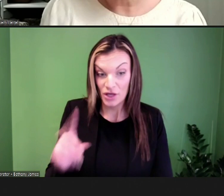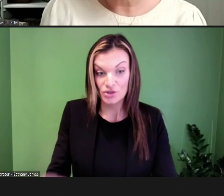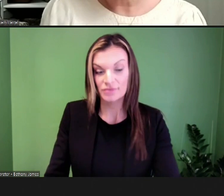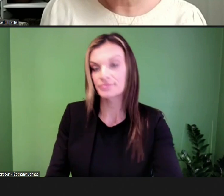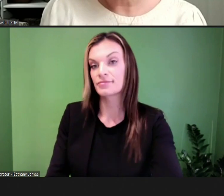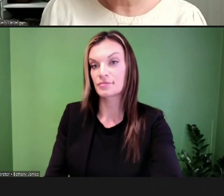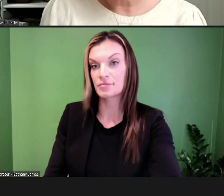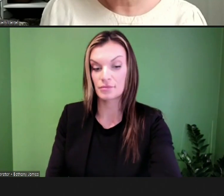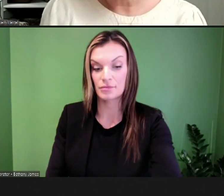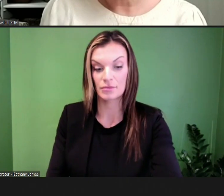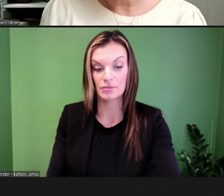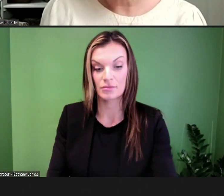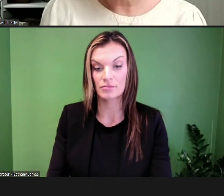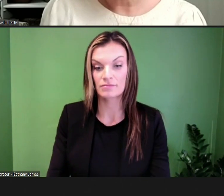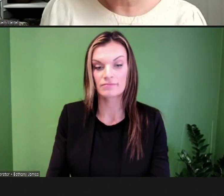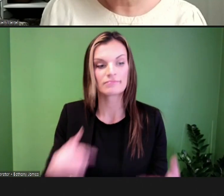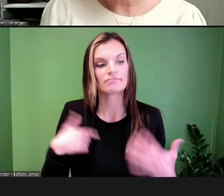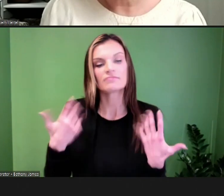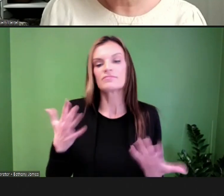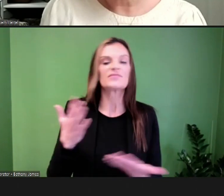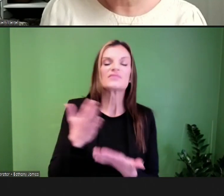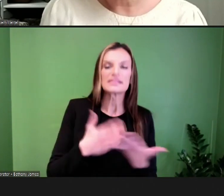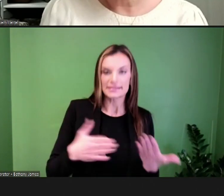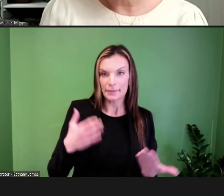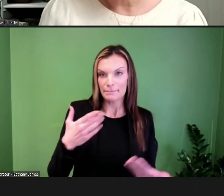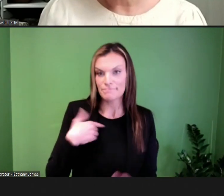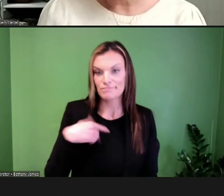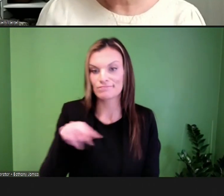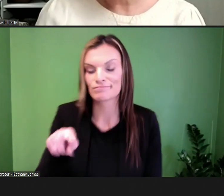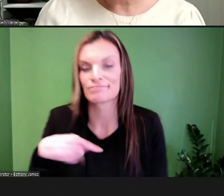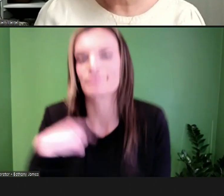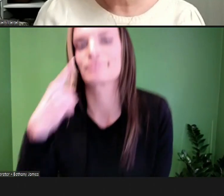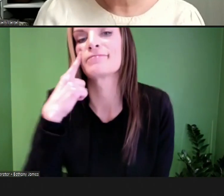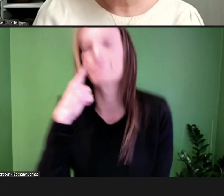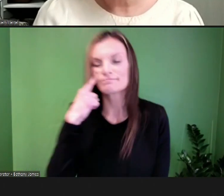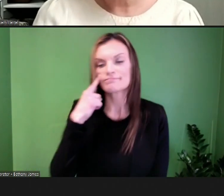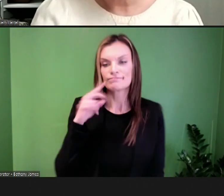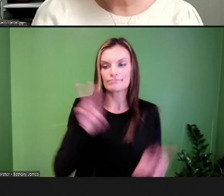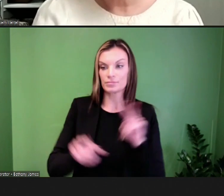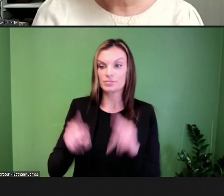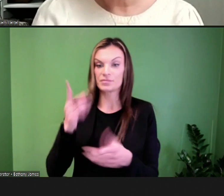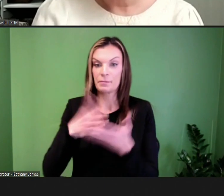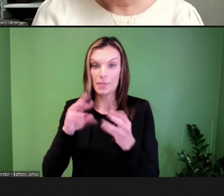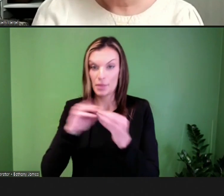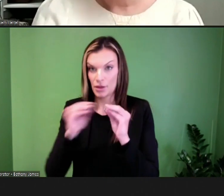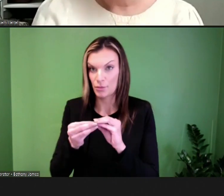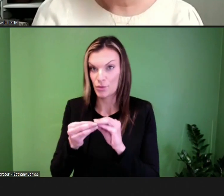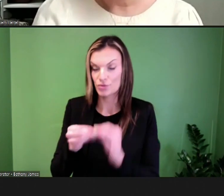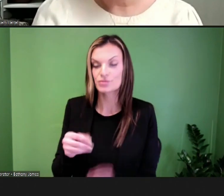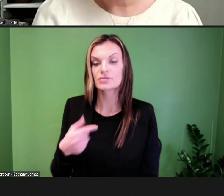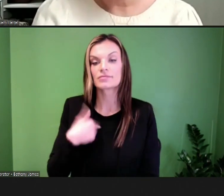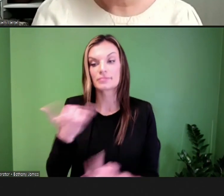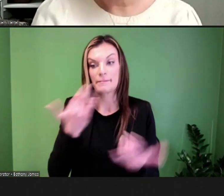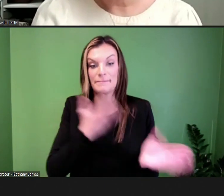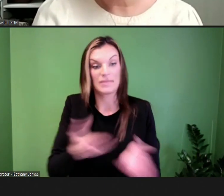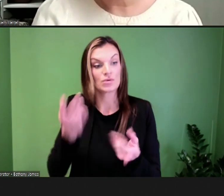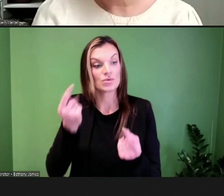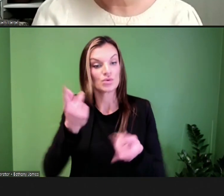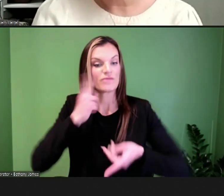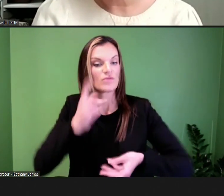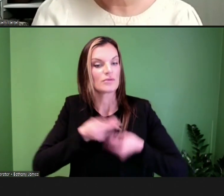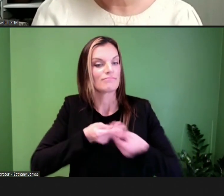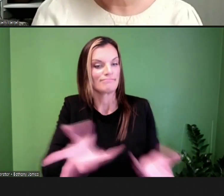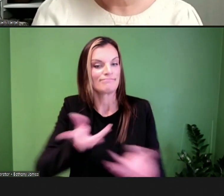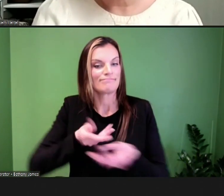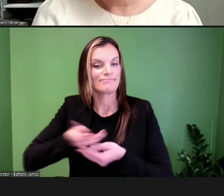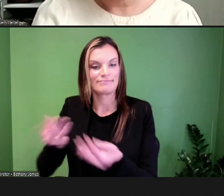we already have some idea about numbers, and we're working on plans for distribution and other prioritization.